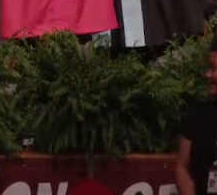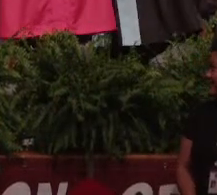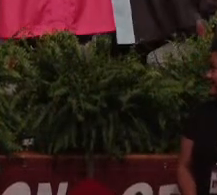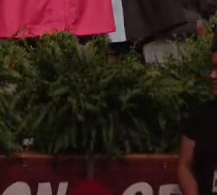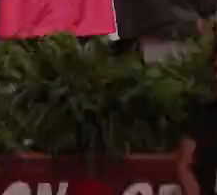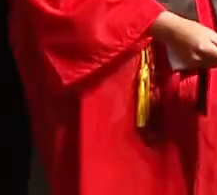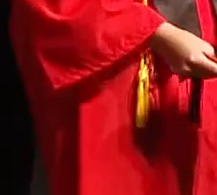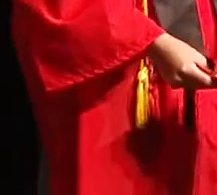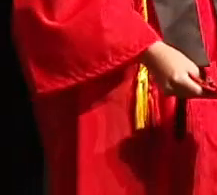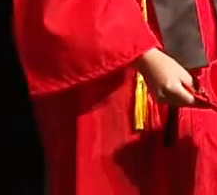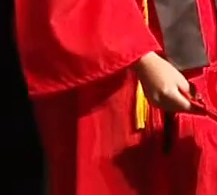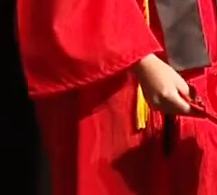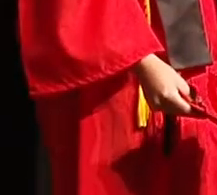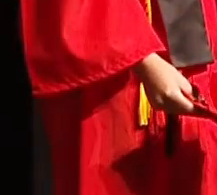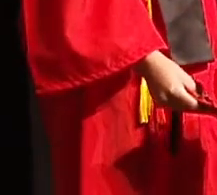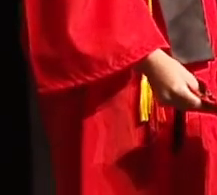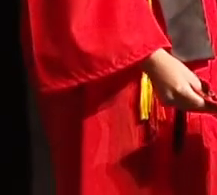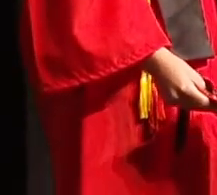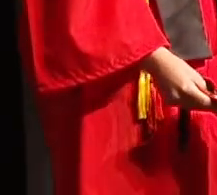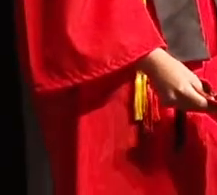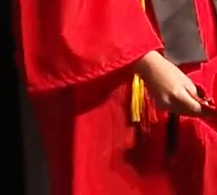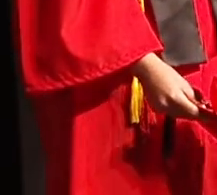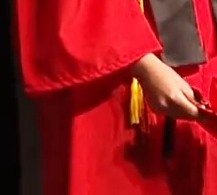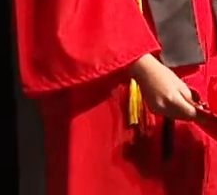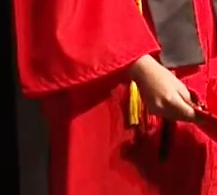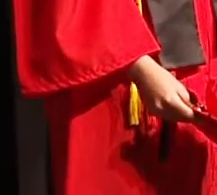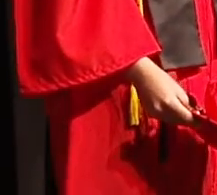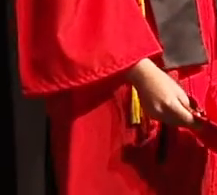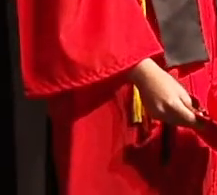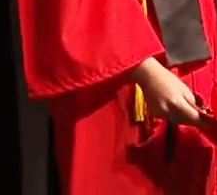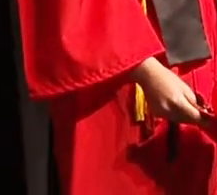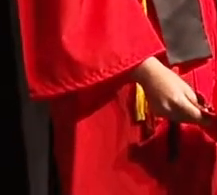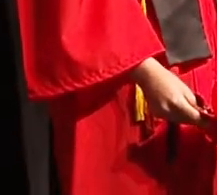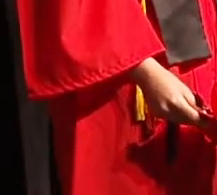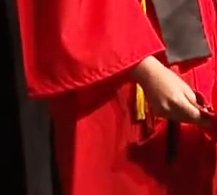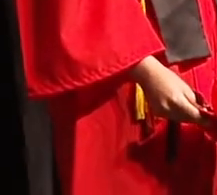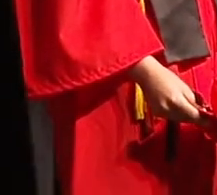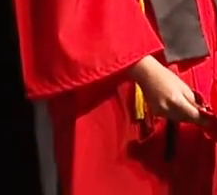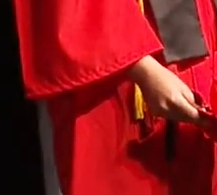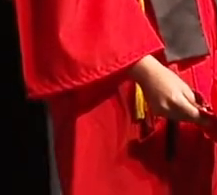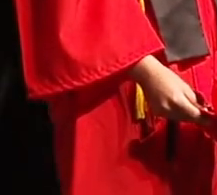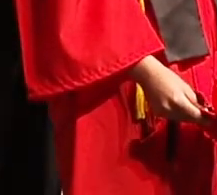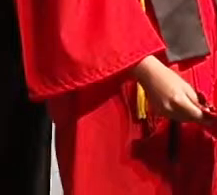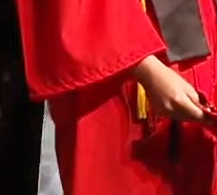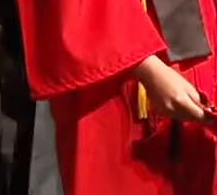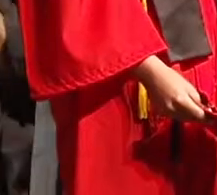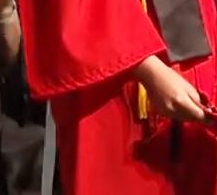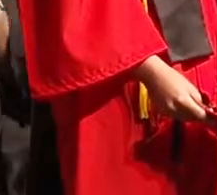Thank you.